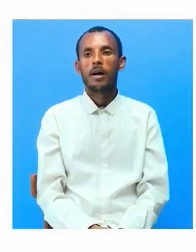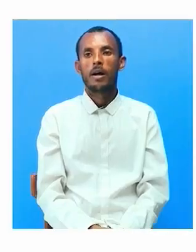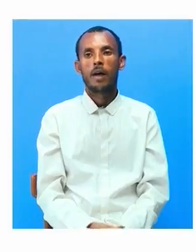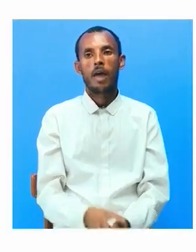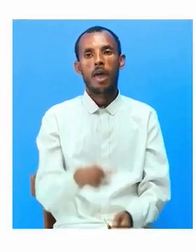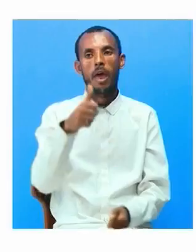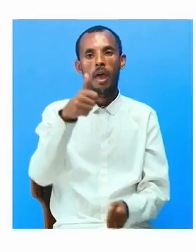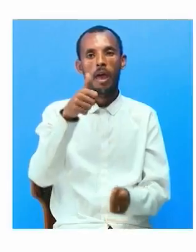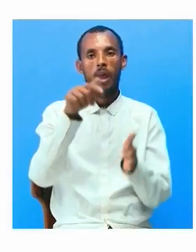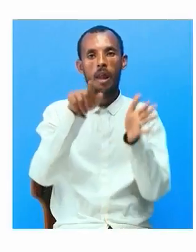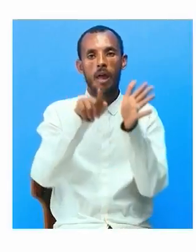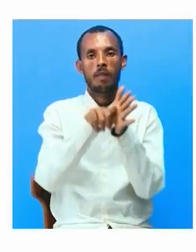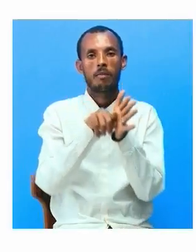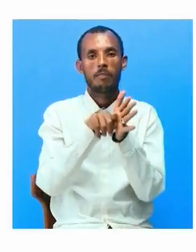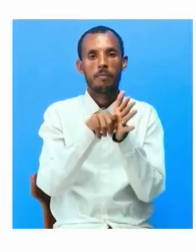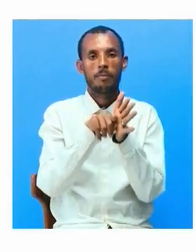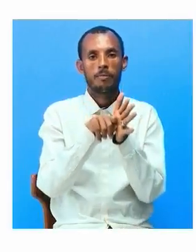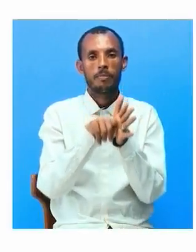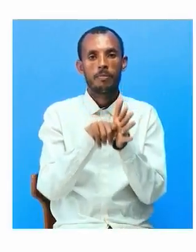okay, negative